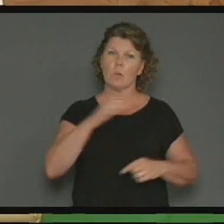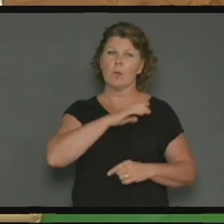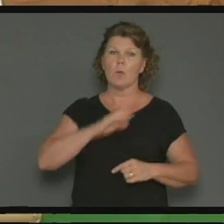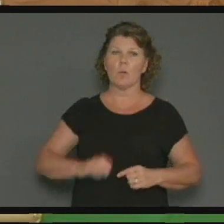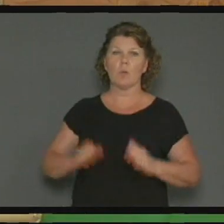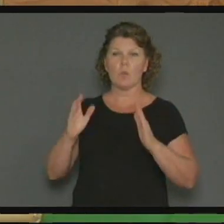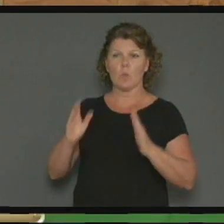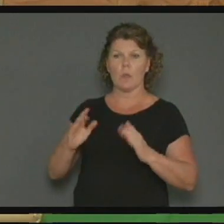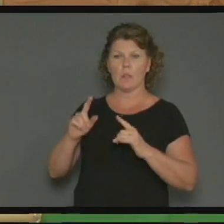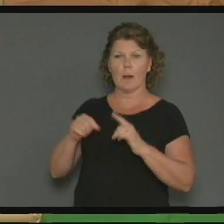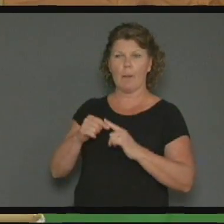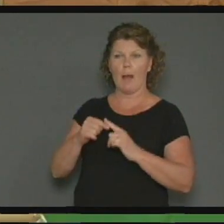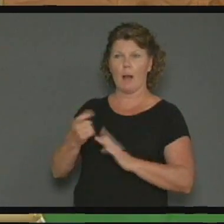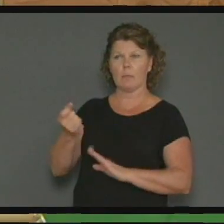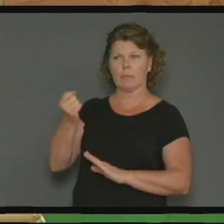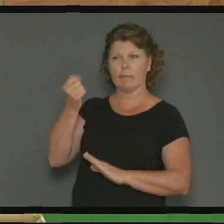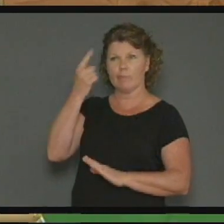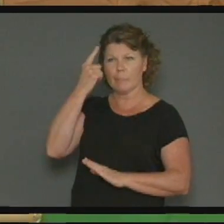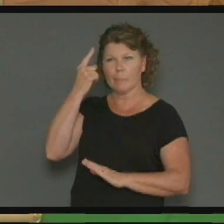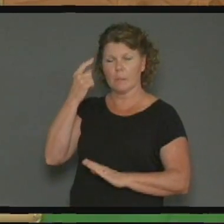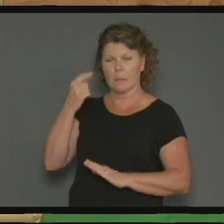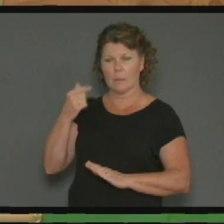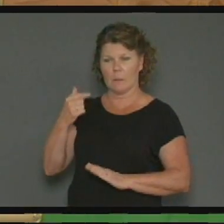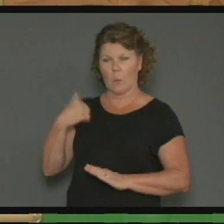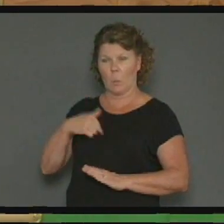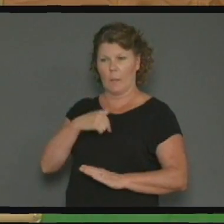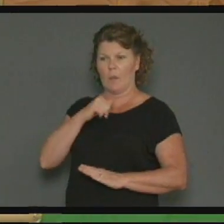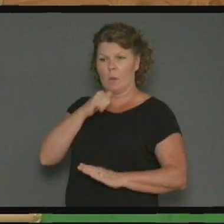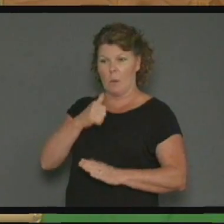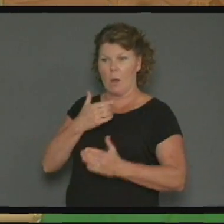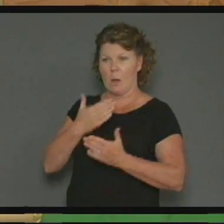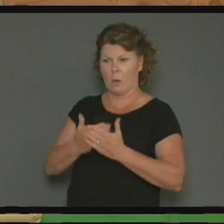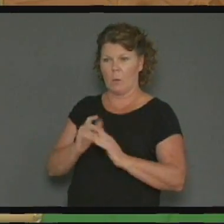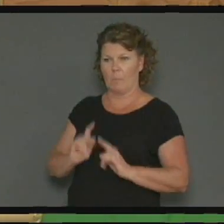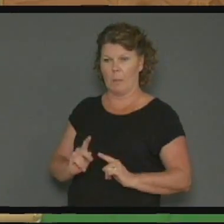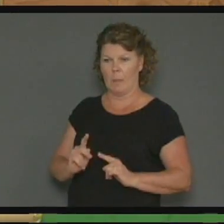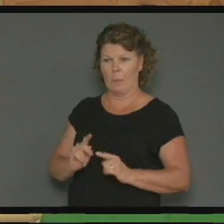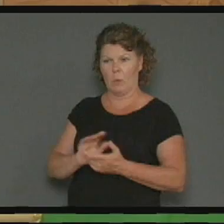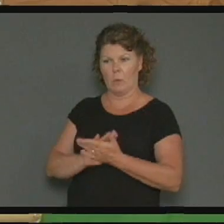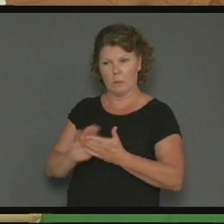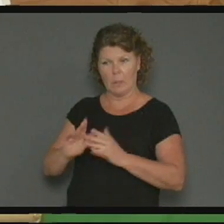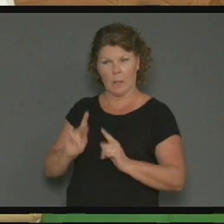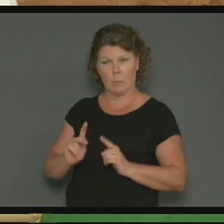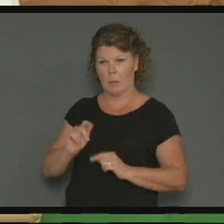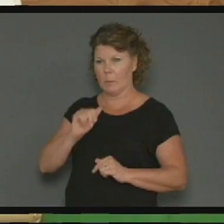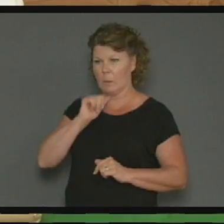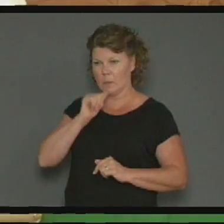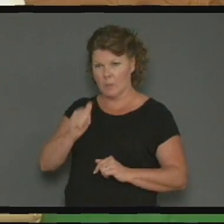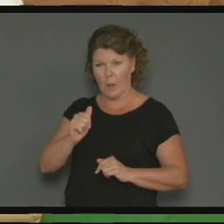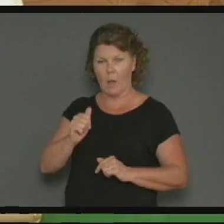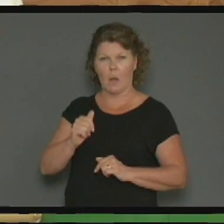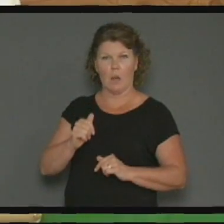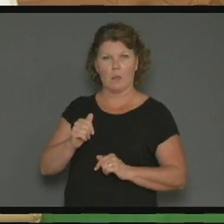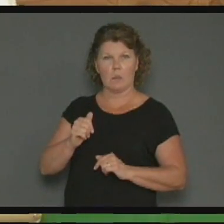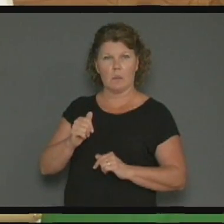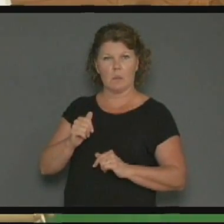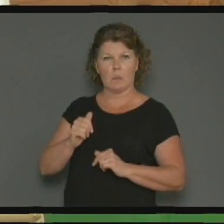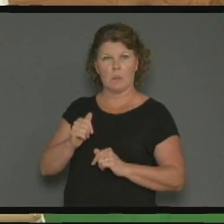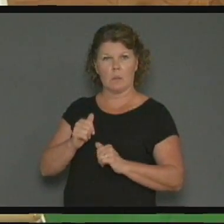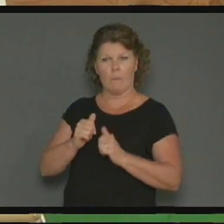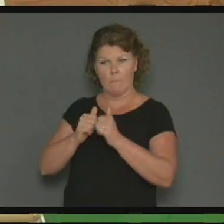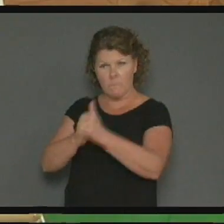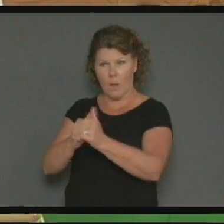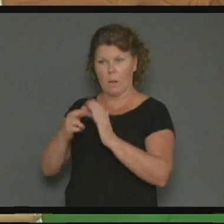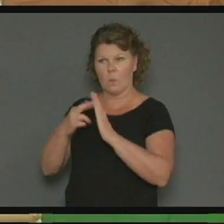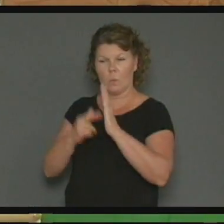all about coming to grips with the fact that we aren't good people or nice people, or that we can't keep